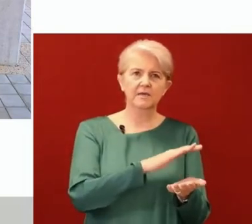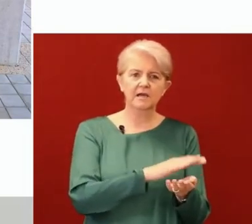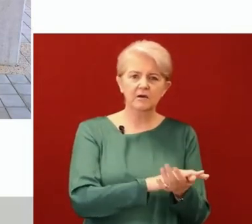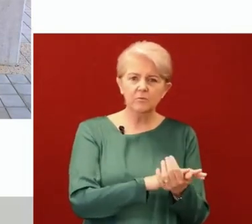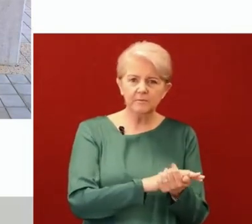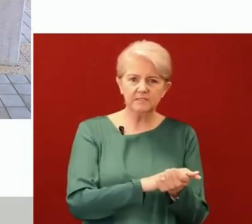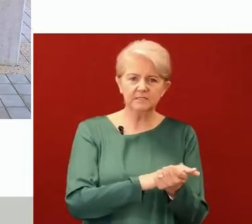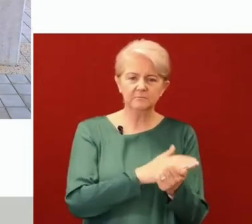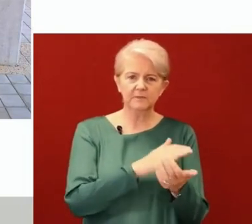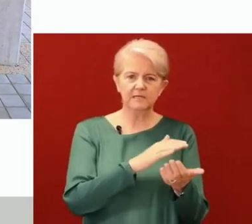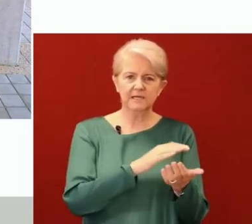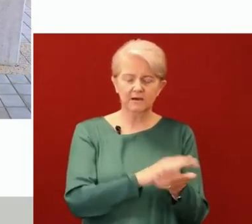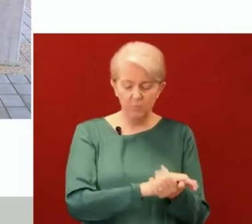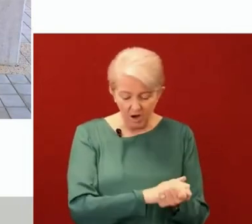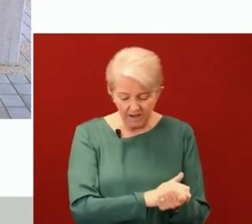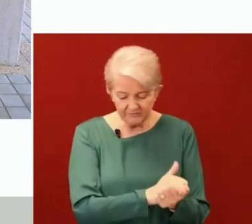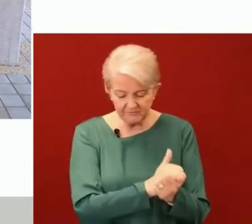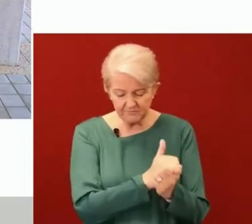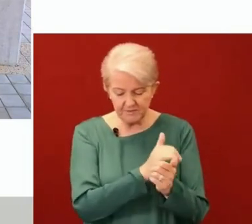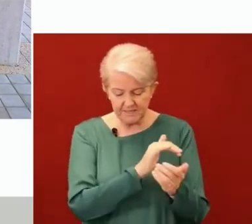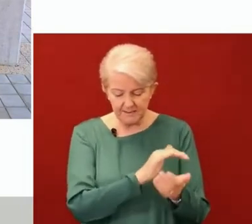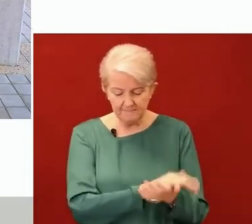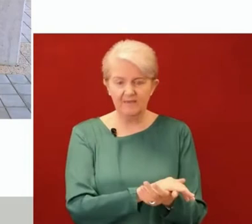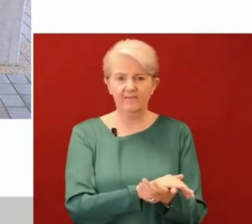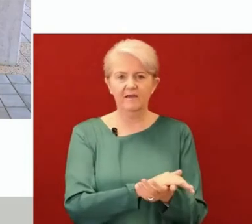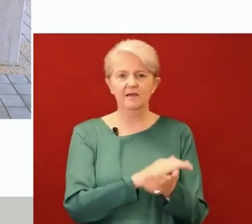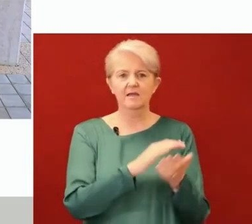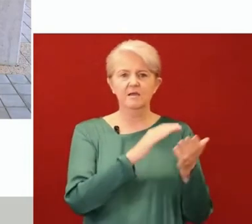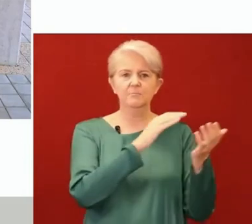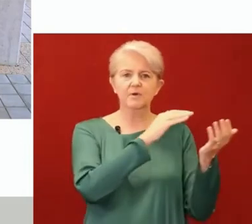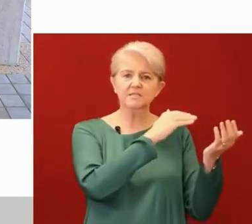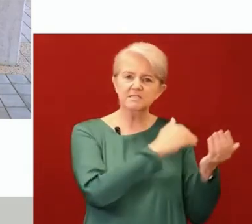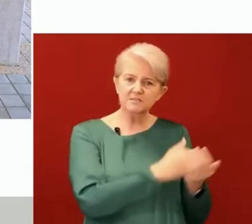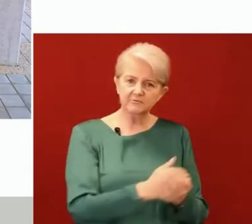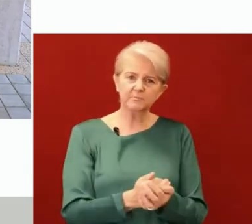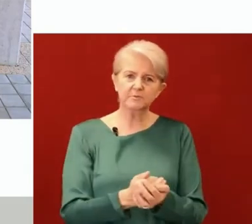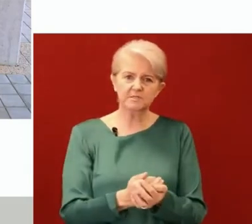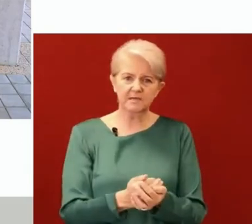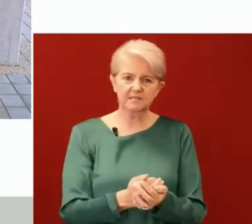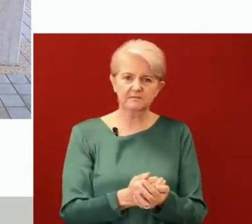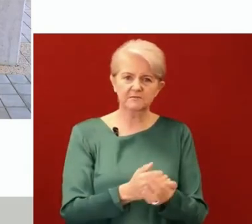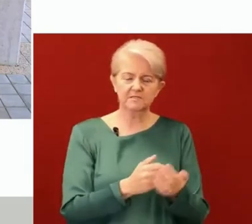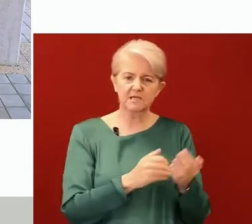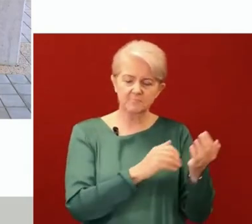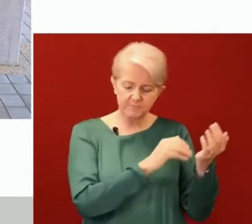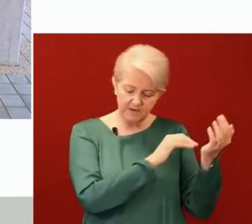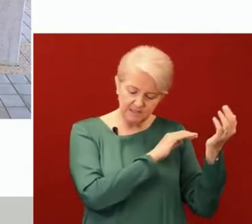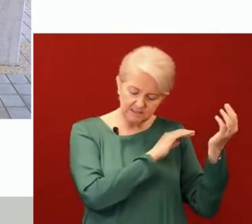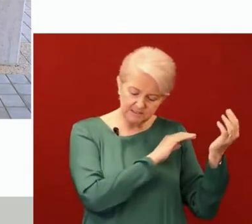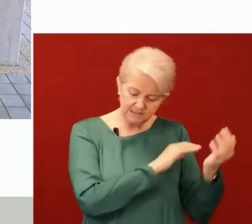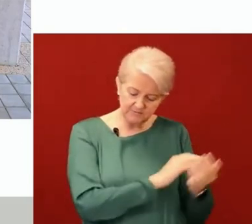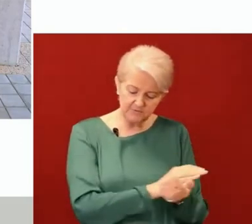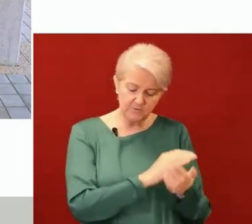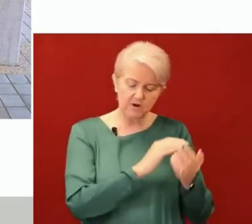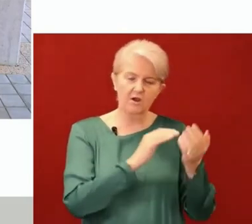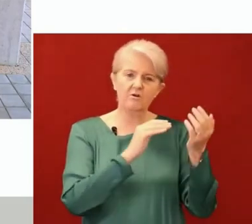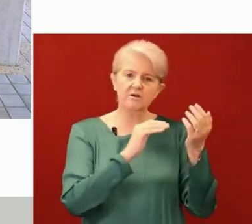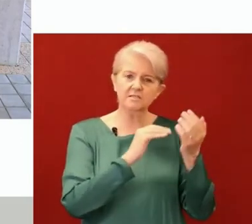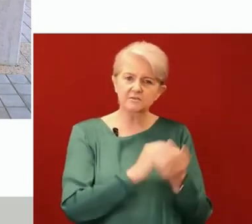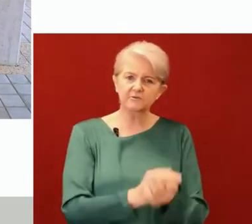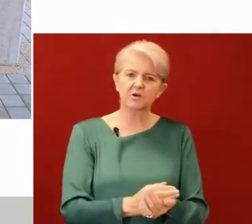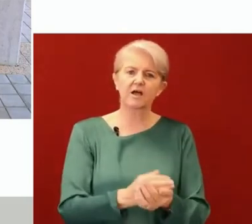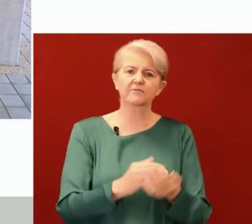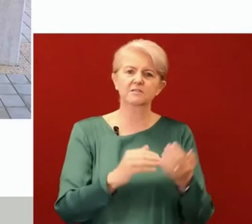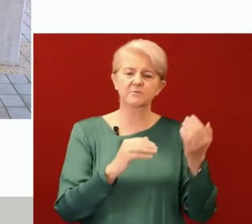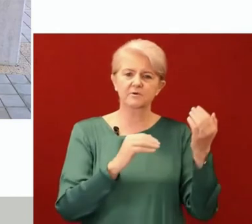that being a woman, being a wife, being a mother, brings different perspectives. It brings different